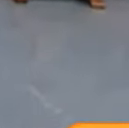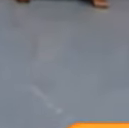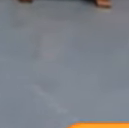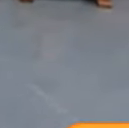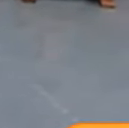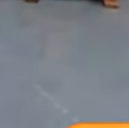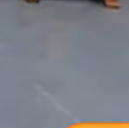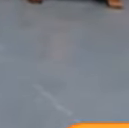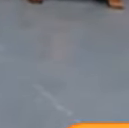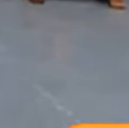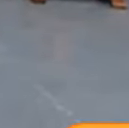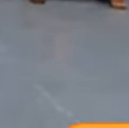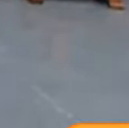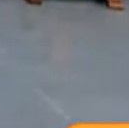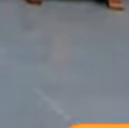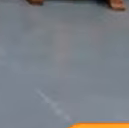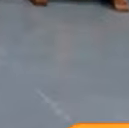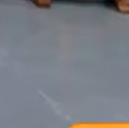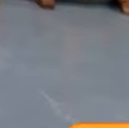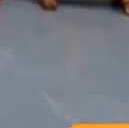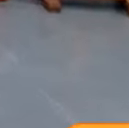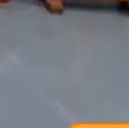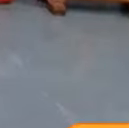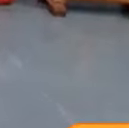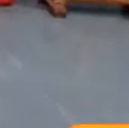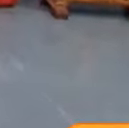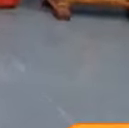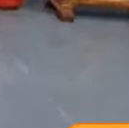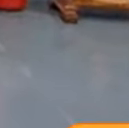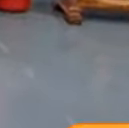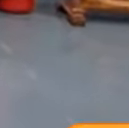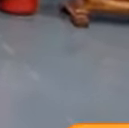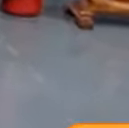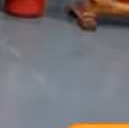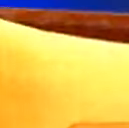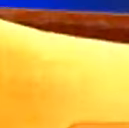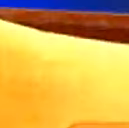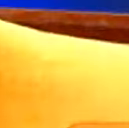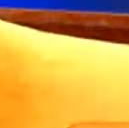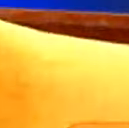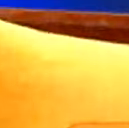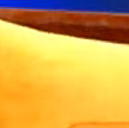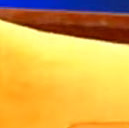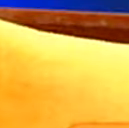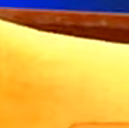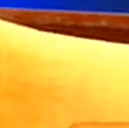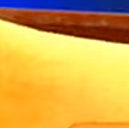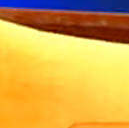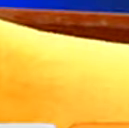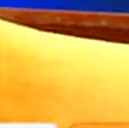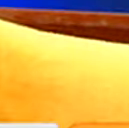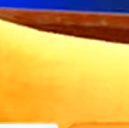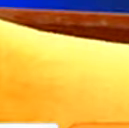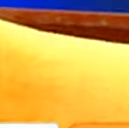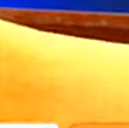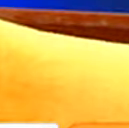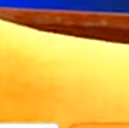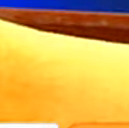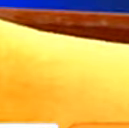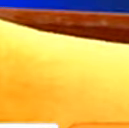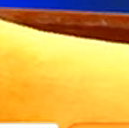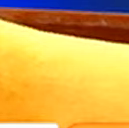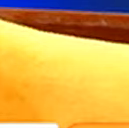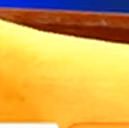back. 6 months from now, what are we going to see? Yeah, but a question for a question. If you were to have teenage